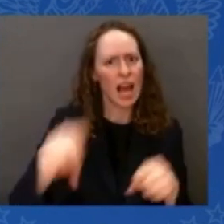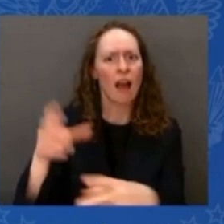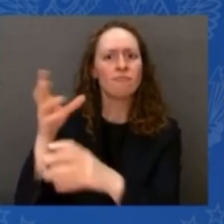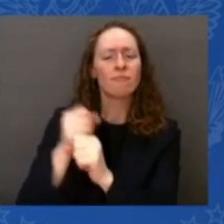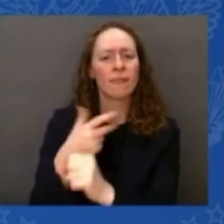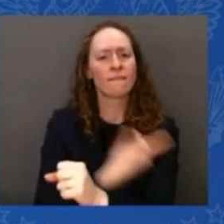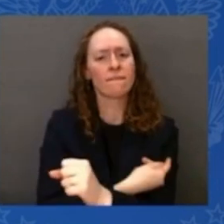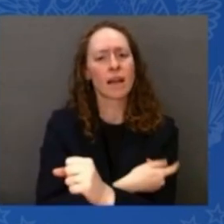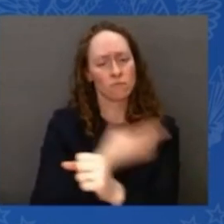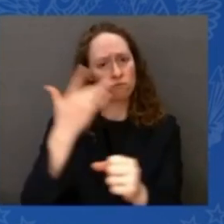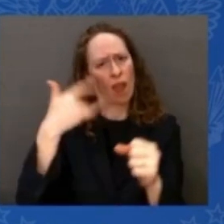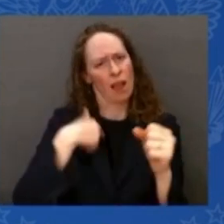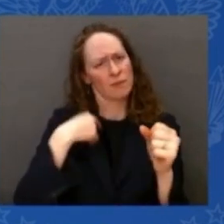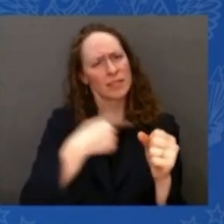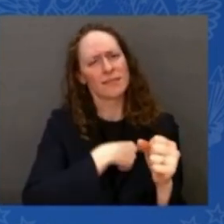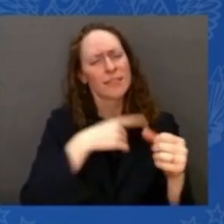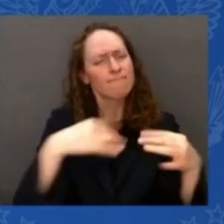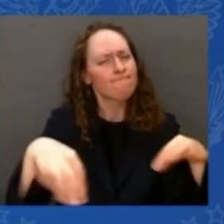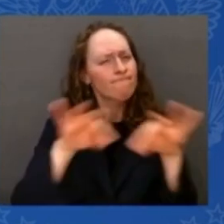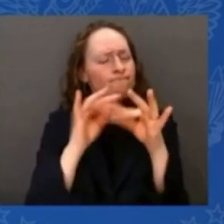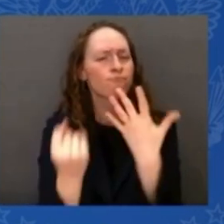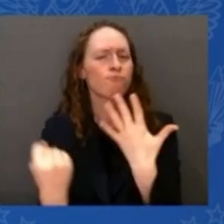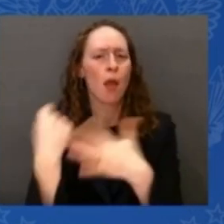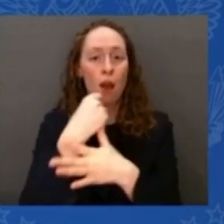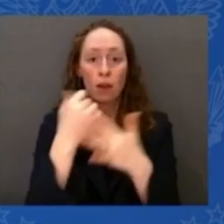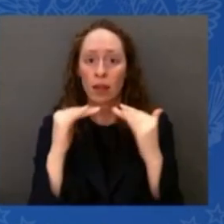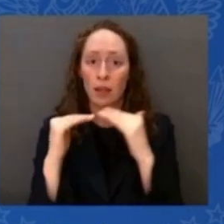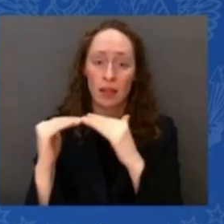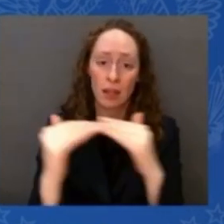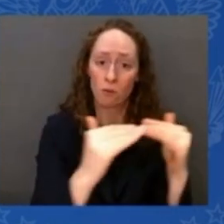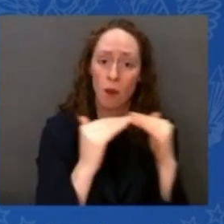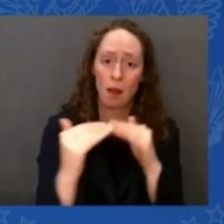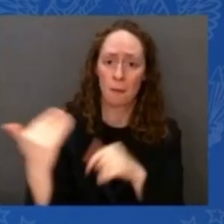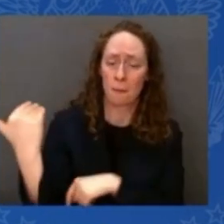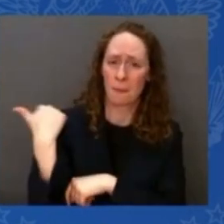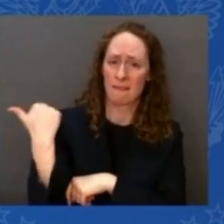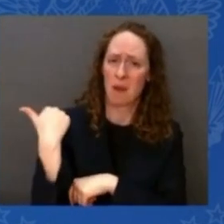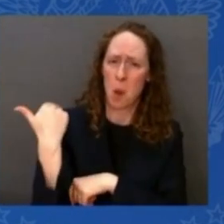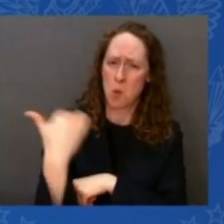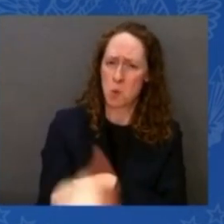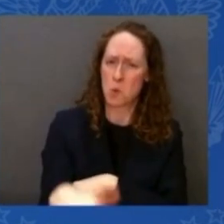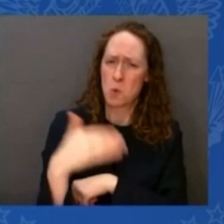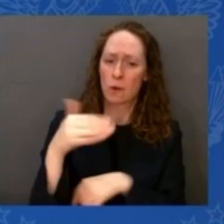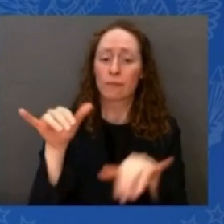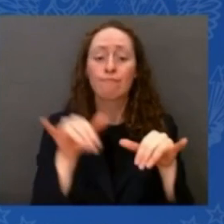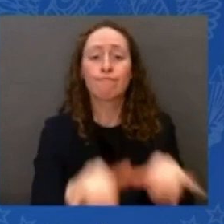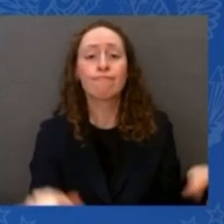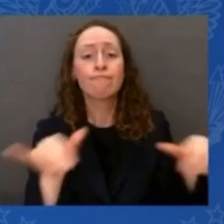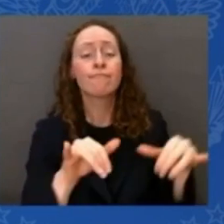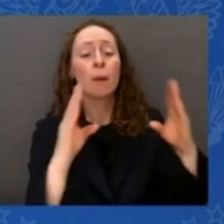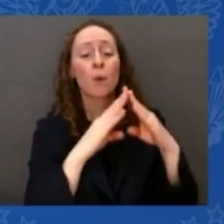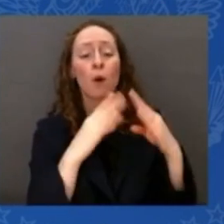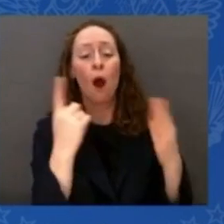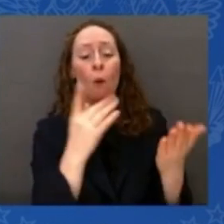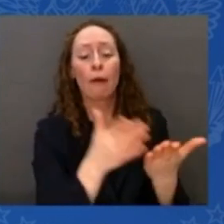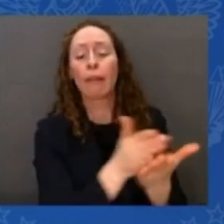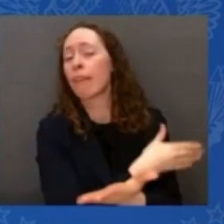ignored in the past. When you went into public housing areas, you went to places where they didn't usually go to make sure